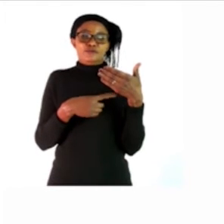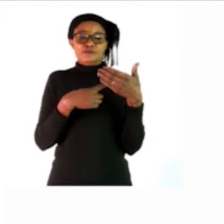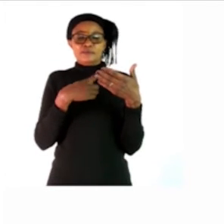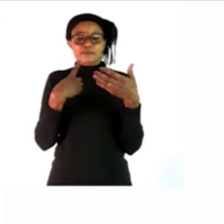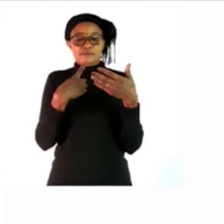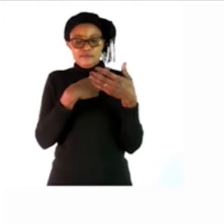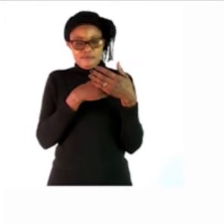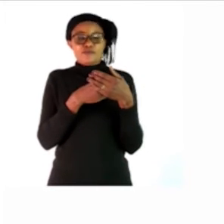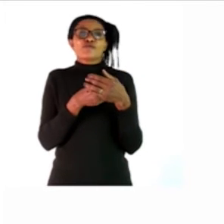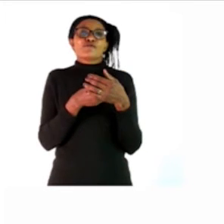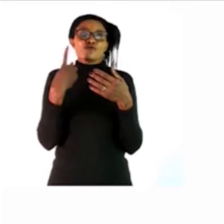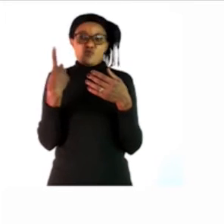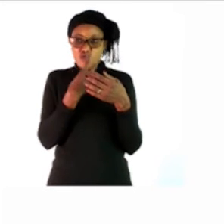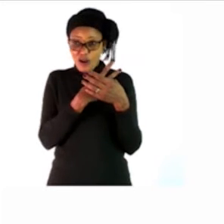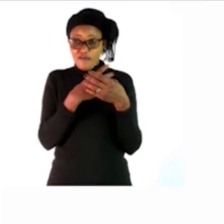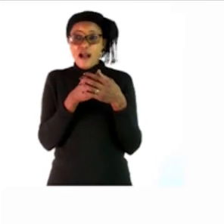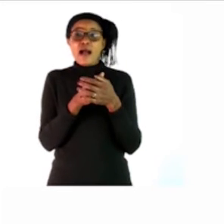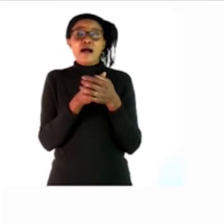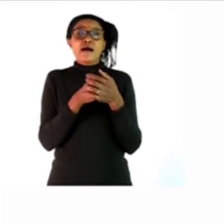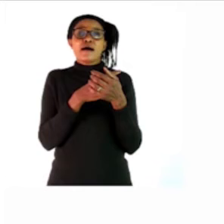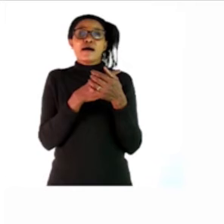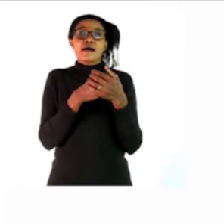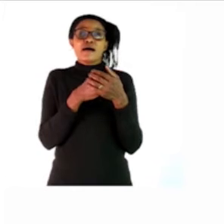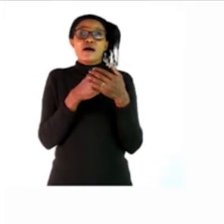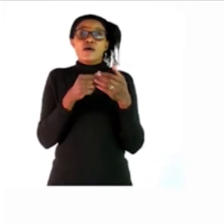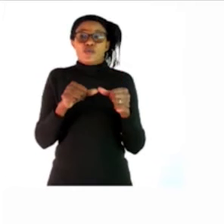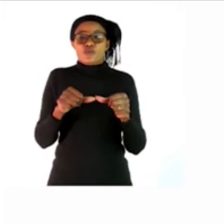We are still busy with heavy and light.